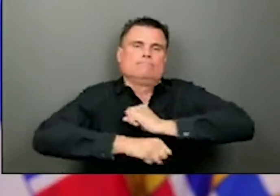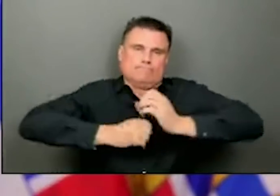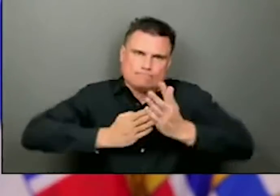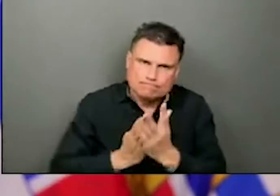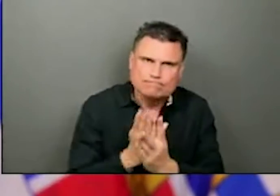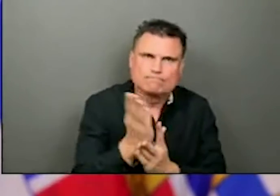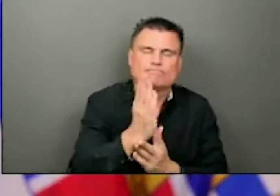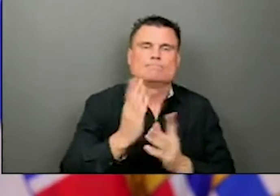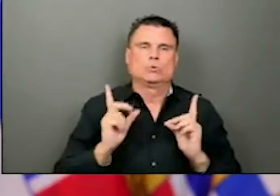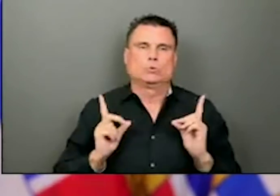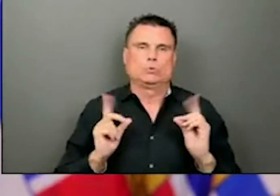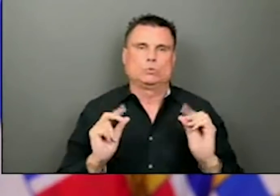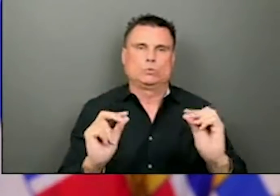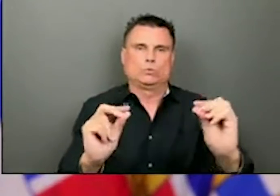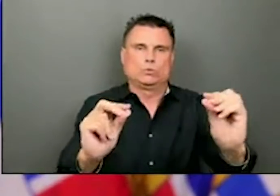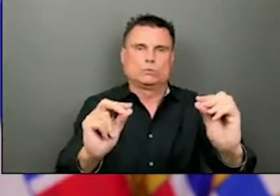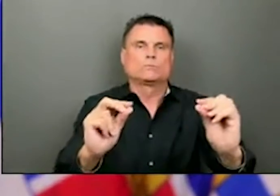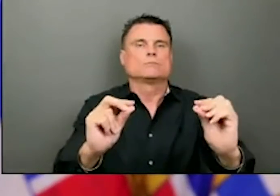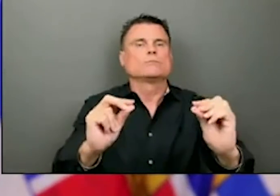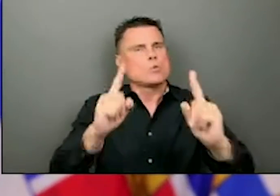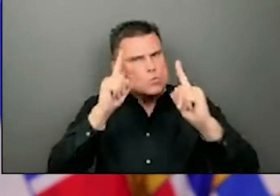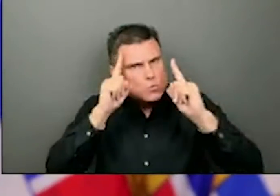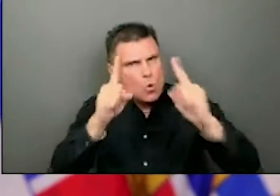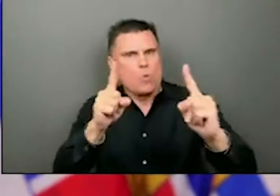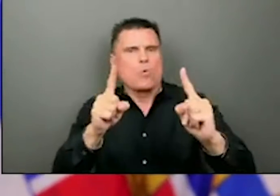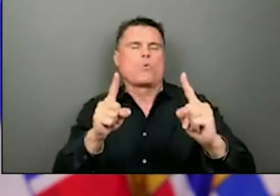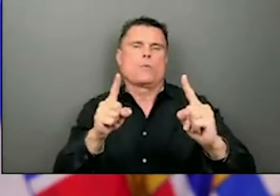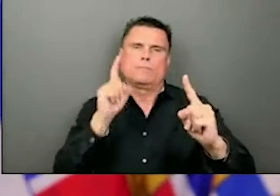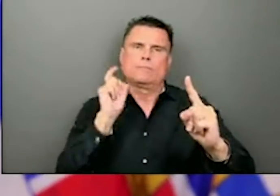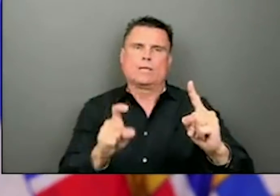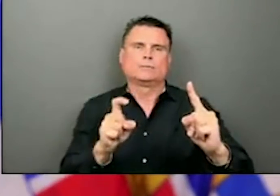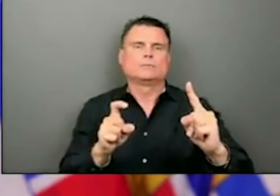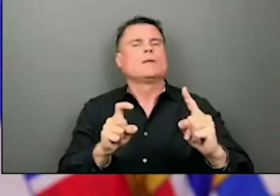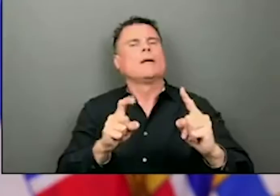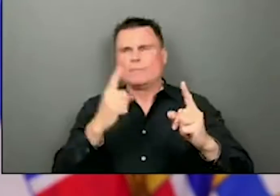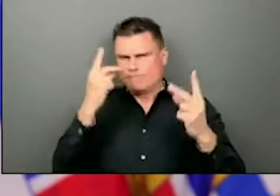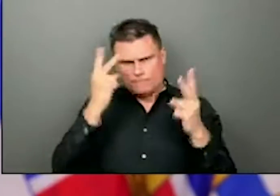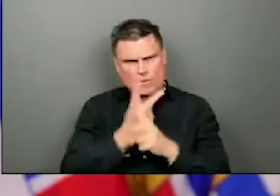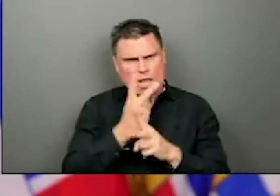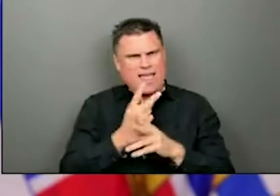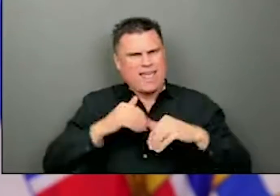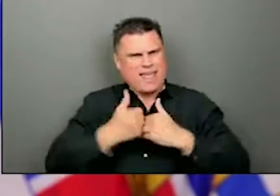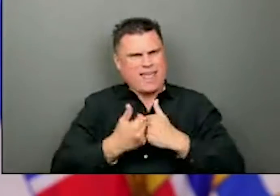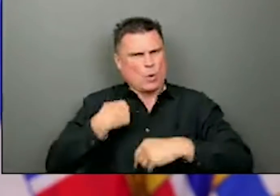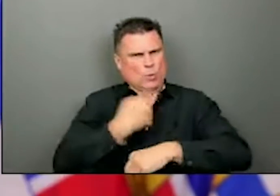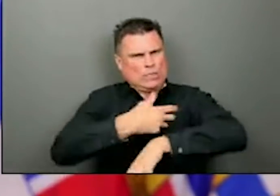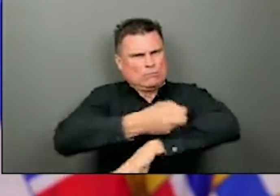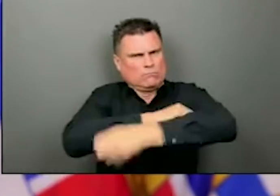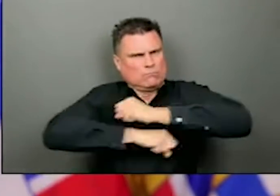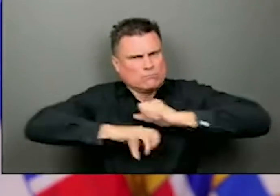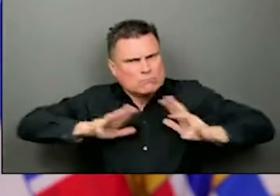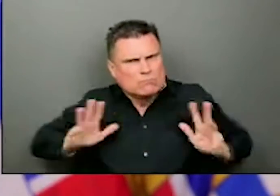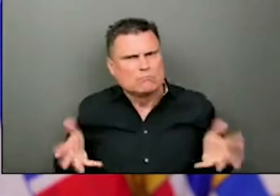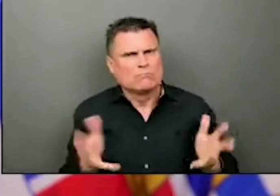take actions that will serve to heal rather than harm from this day forward.